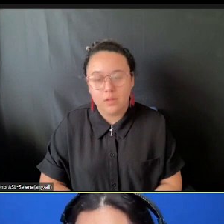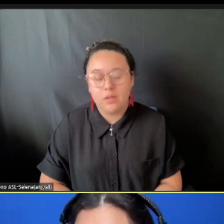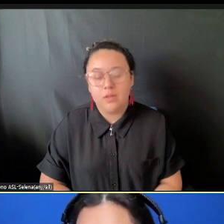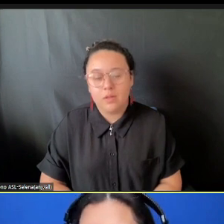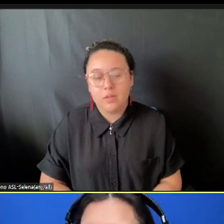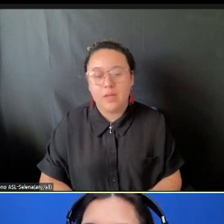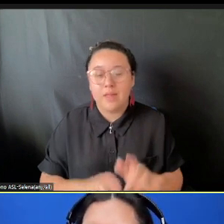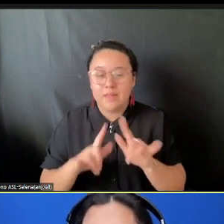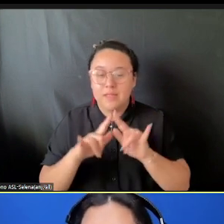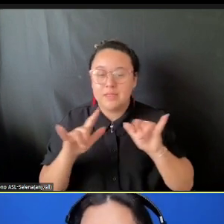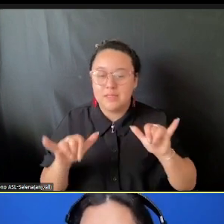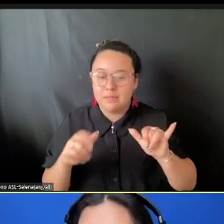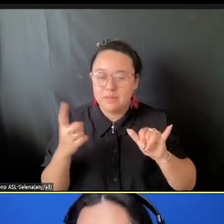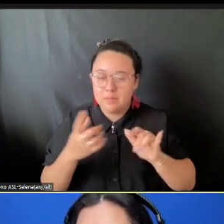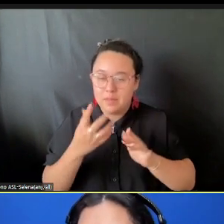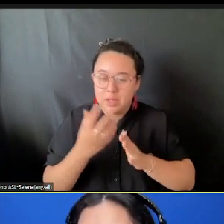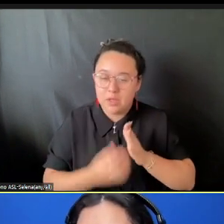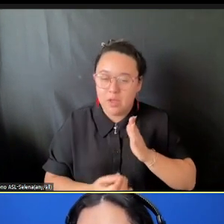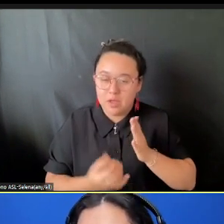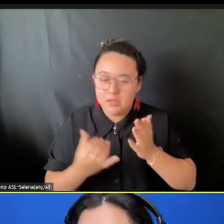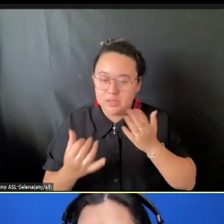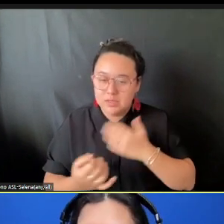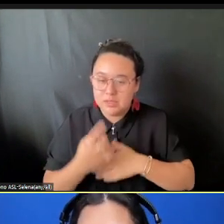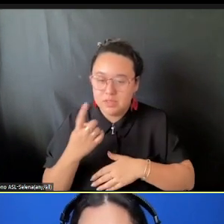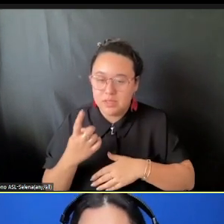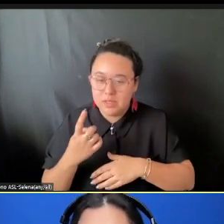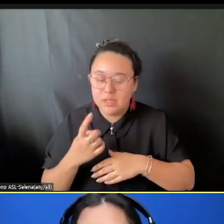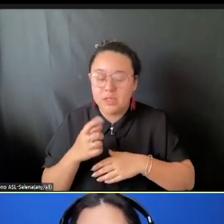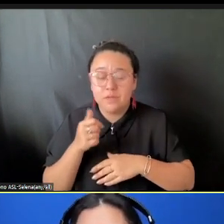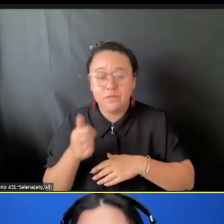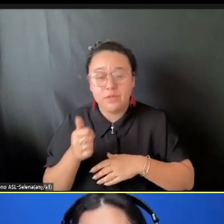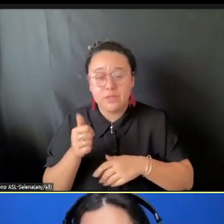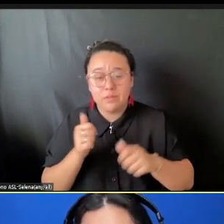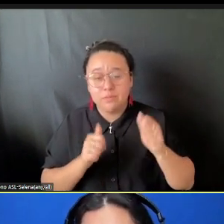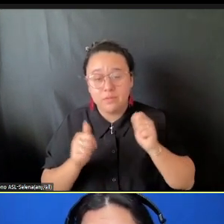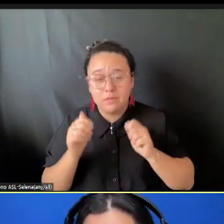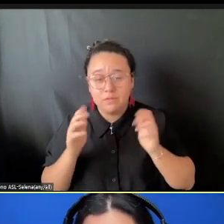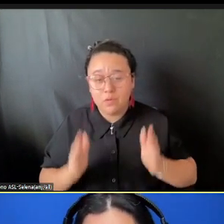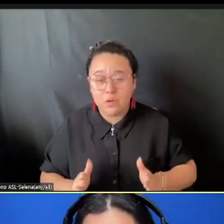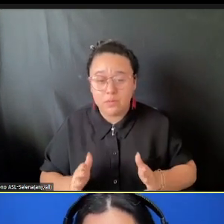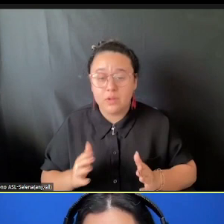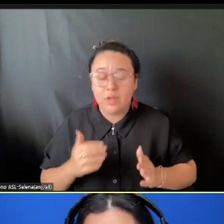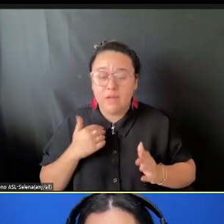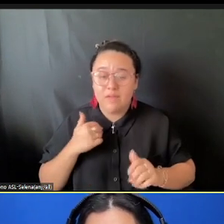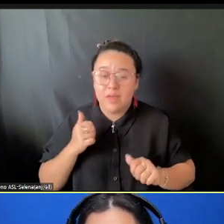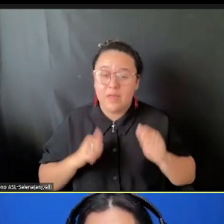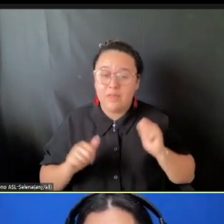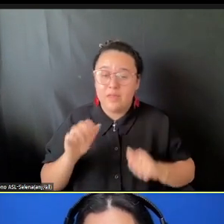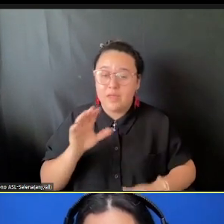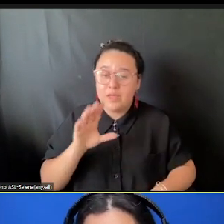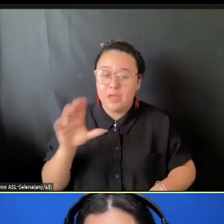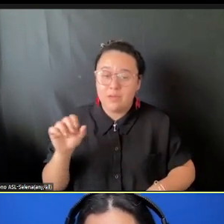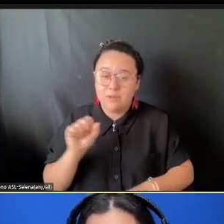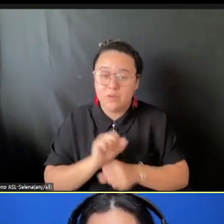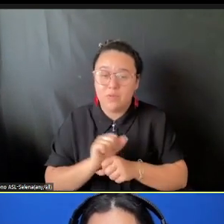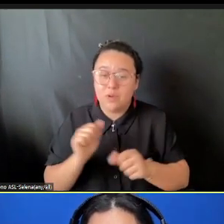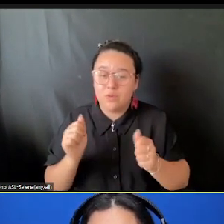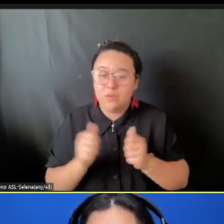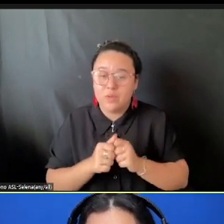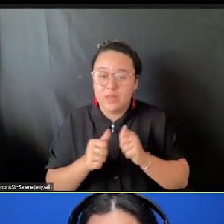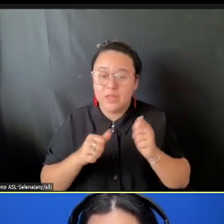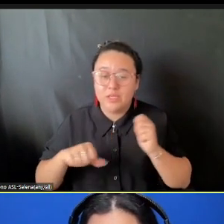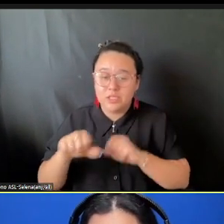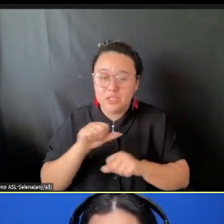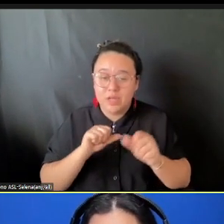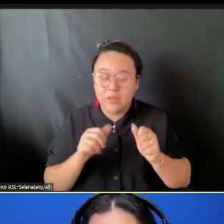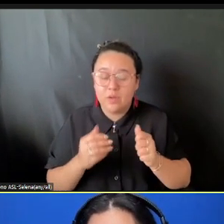are missing today, you know, if you're a performer, having a theater company that you work with each other, and then you